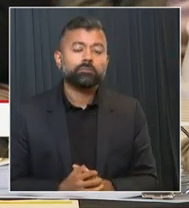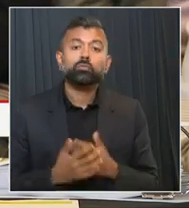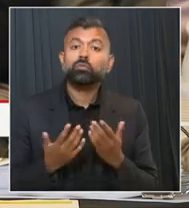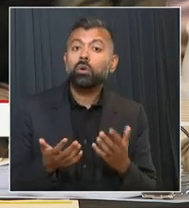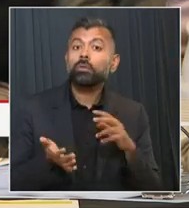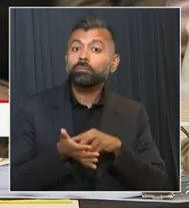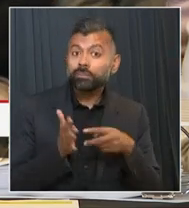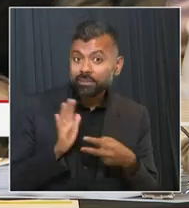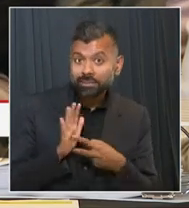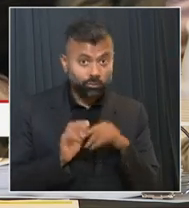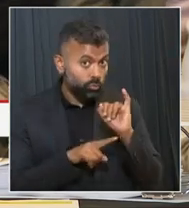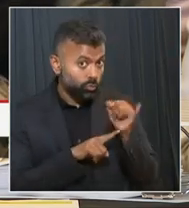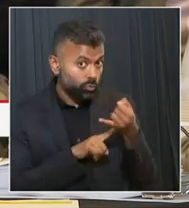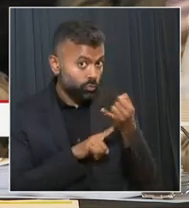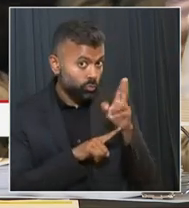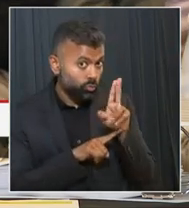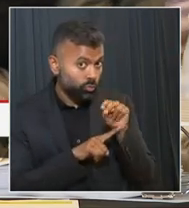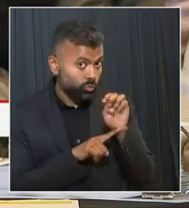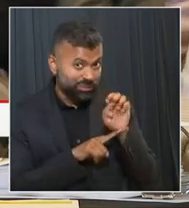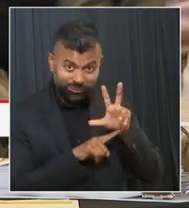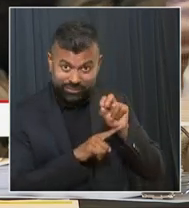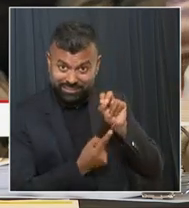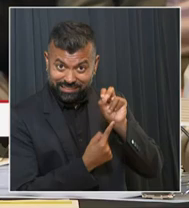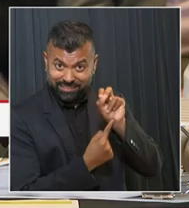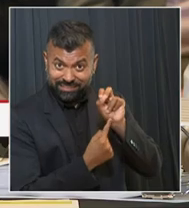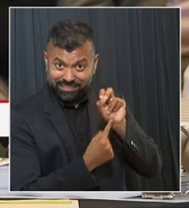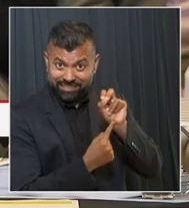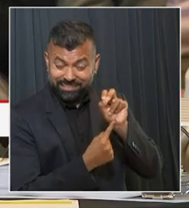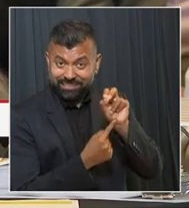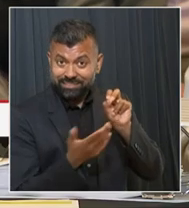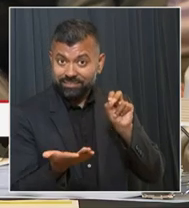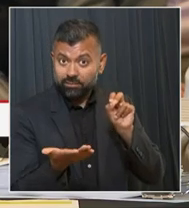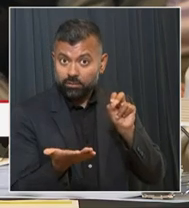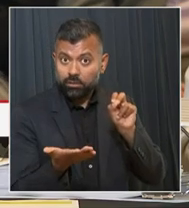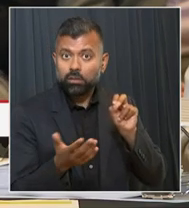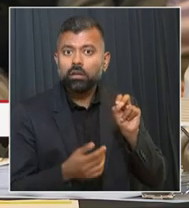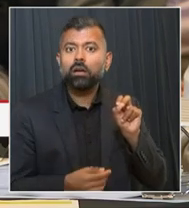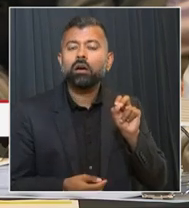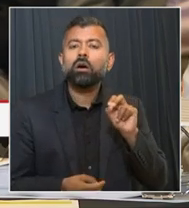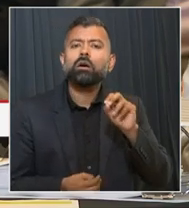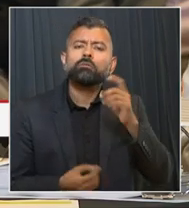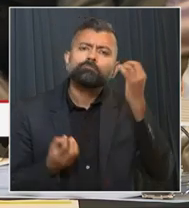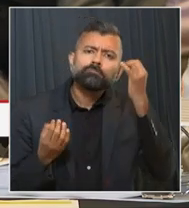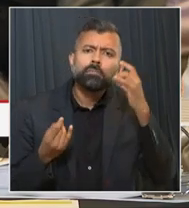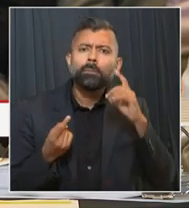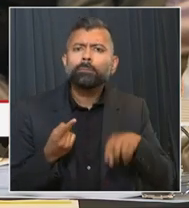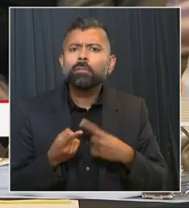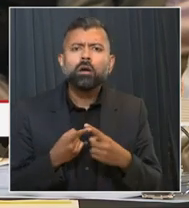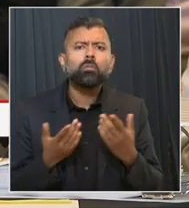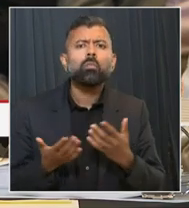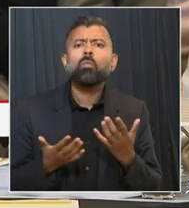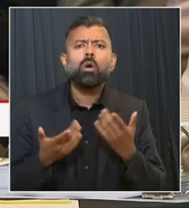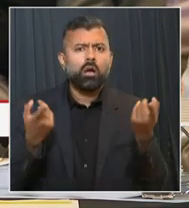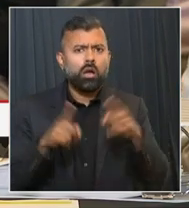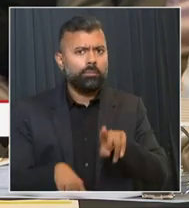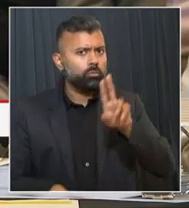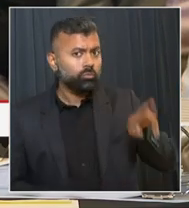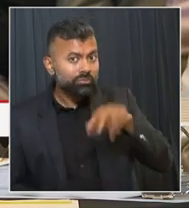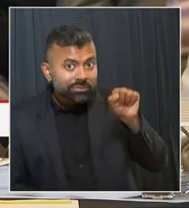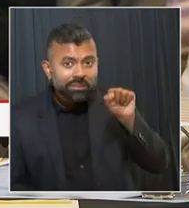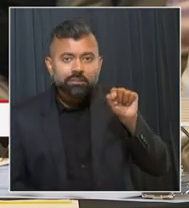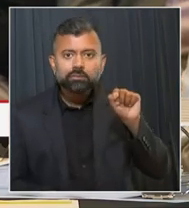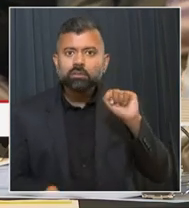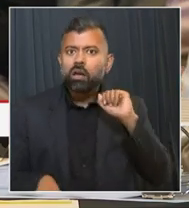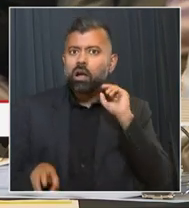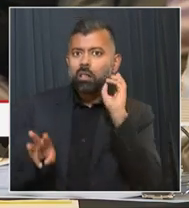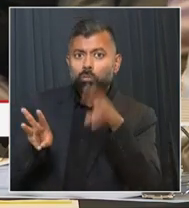into account everything that's kind of going on in the national and global sense that affects our economy. And